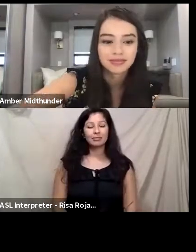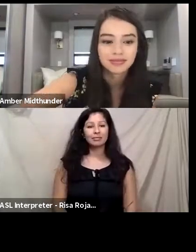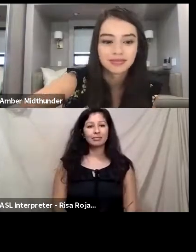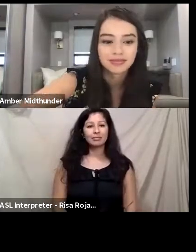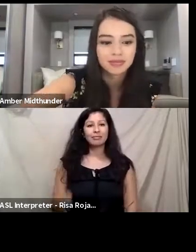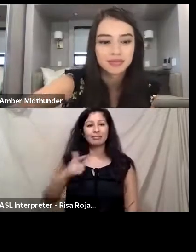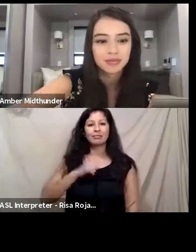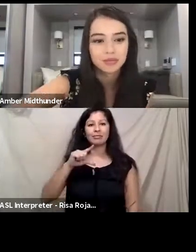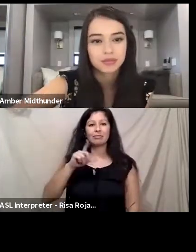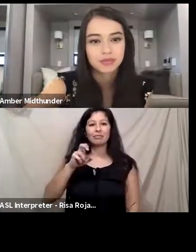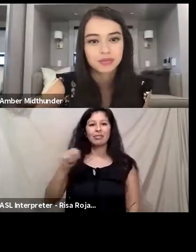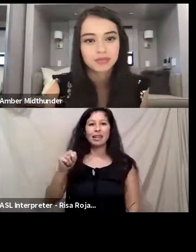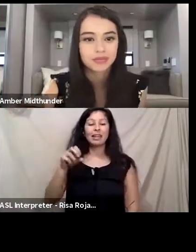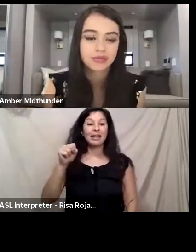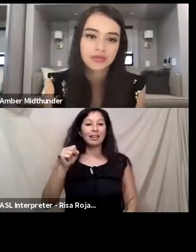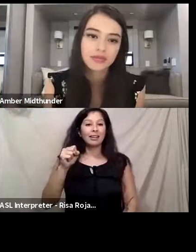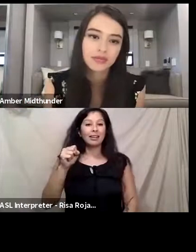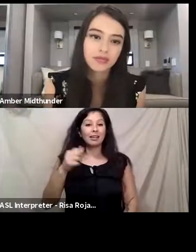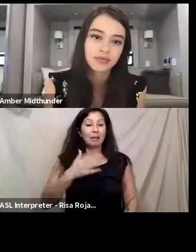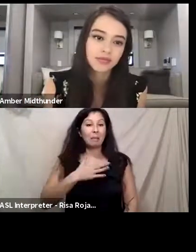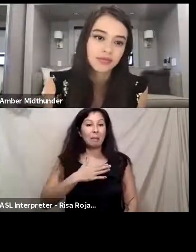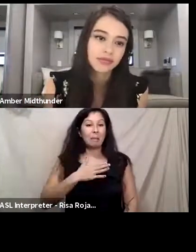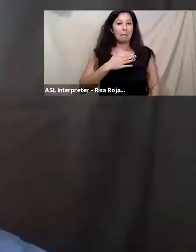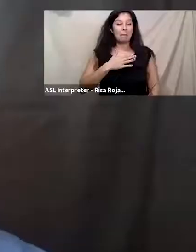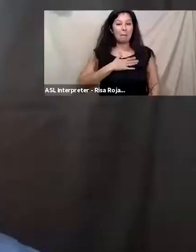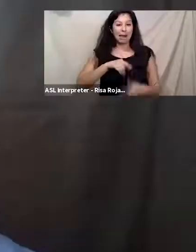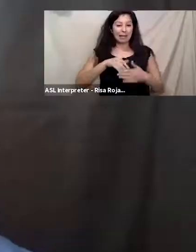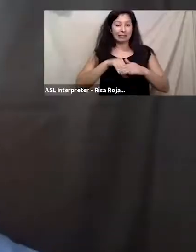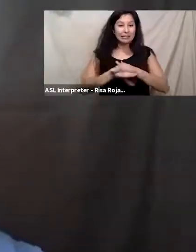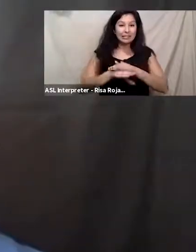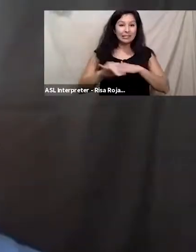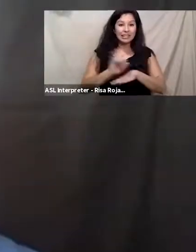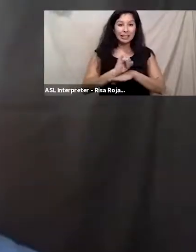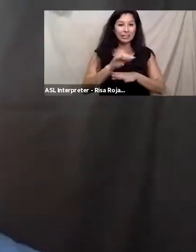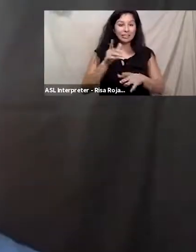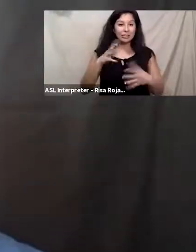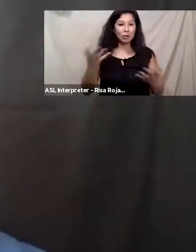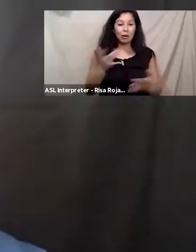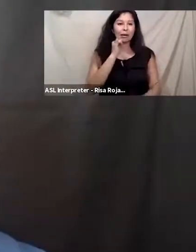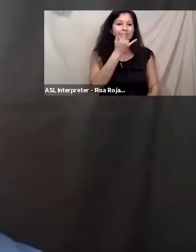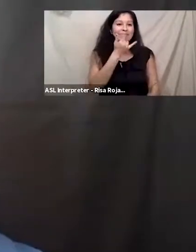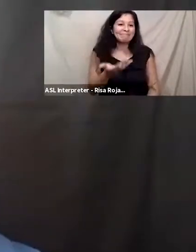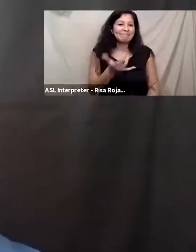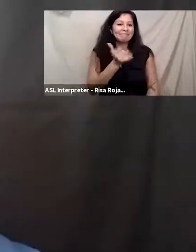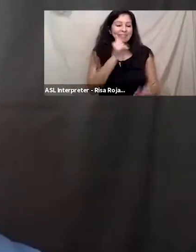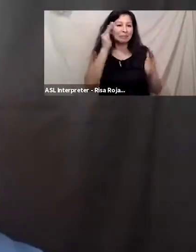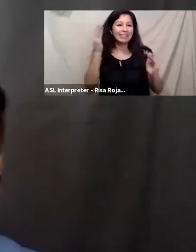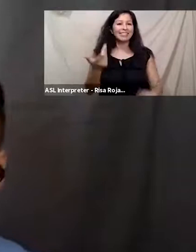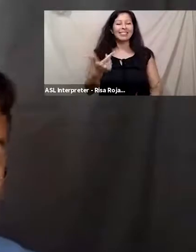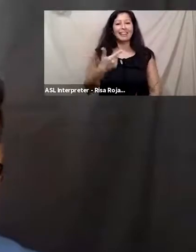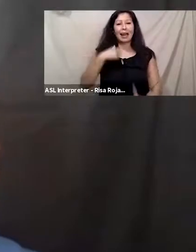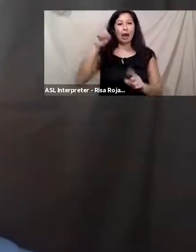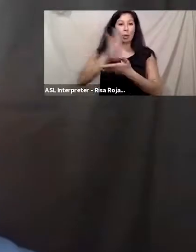And, you know, I'll say my getting into this was really sort of accidental, because I went